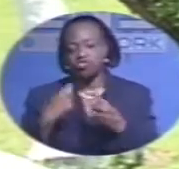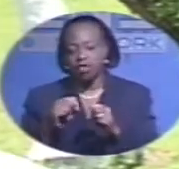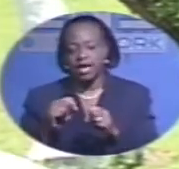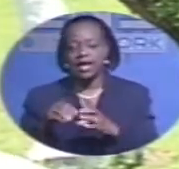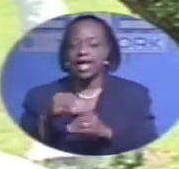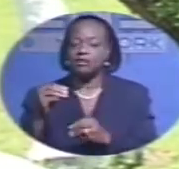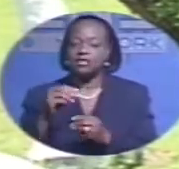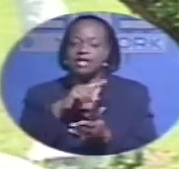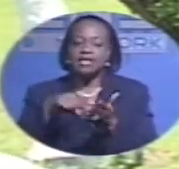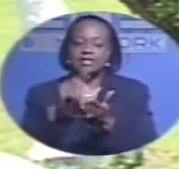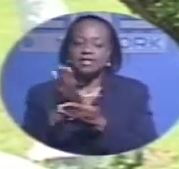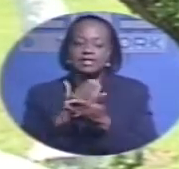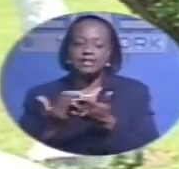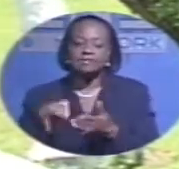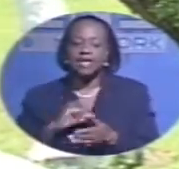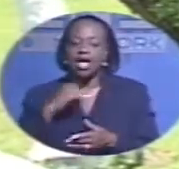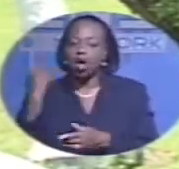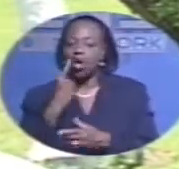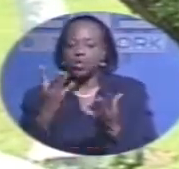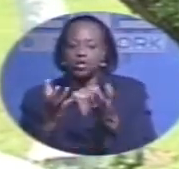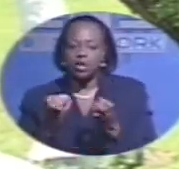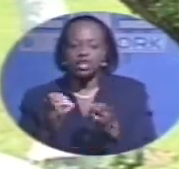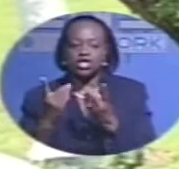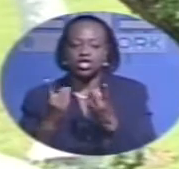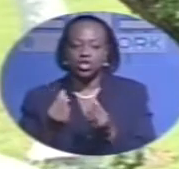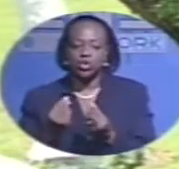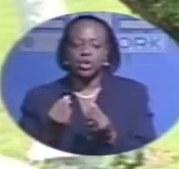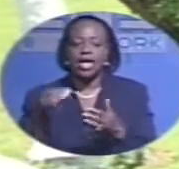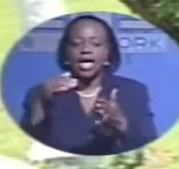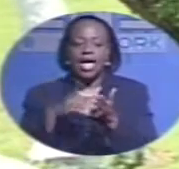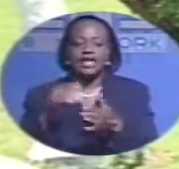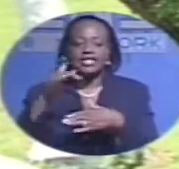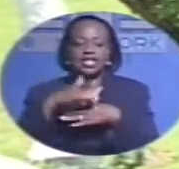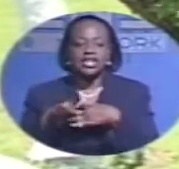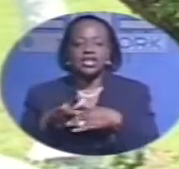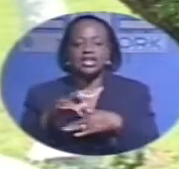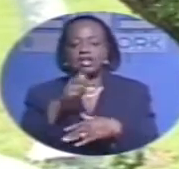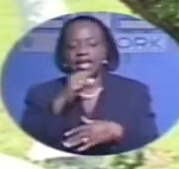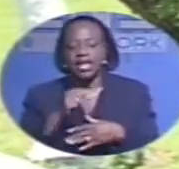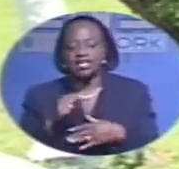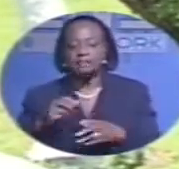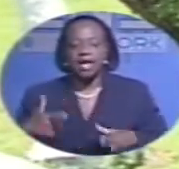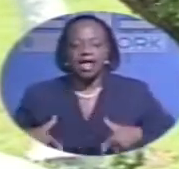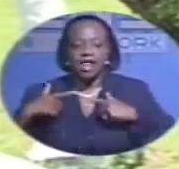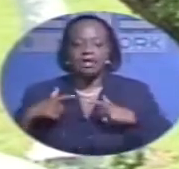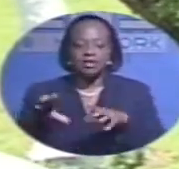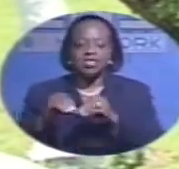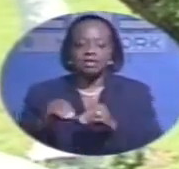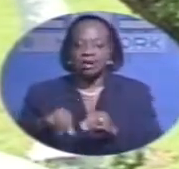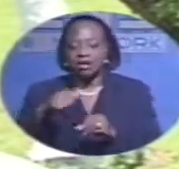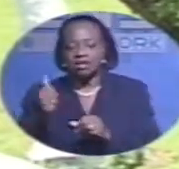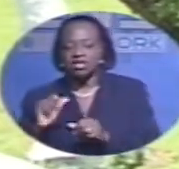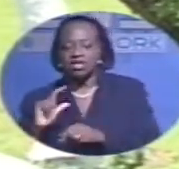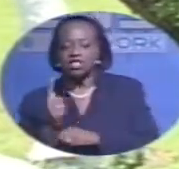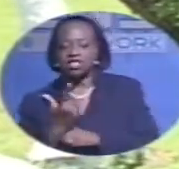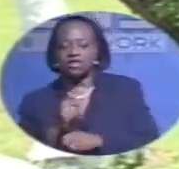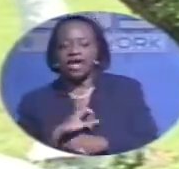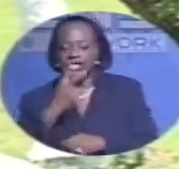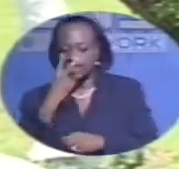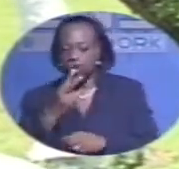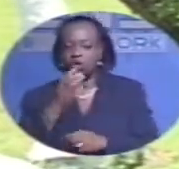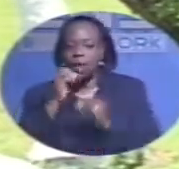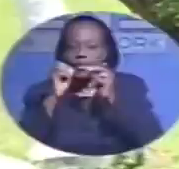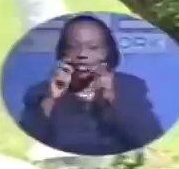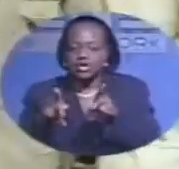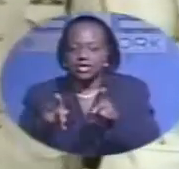because this is something that I had always wanted to do, but at an earlier age, my life took a different turn. And I saw the opportunity,